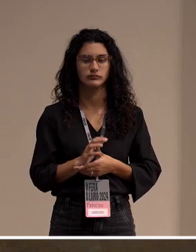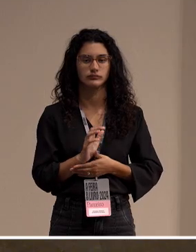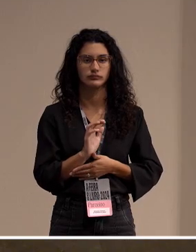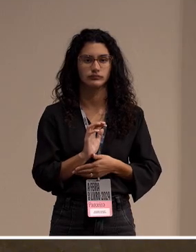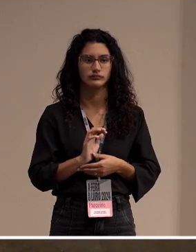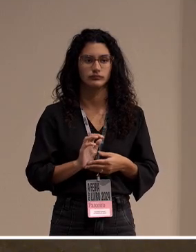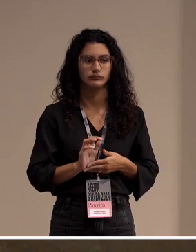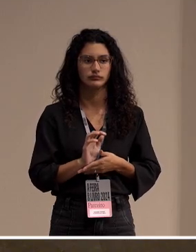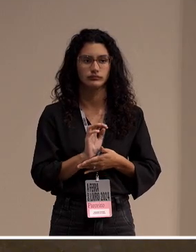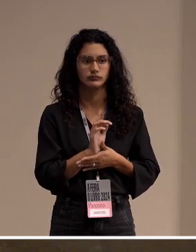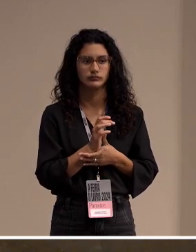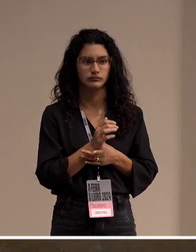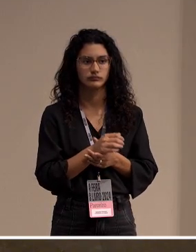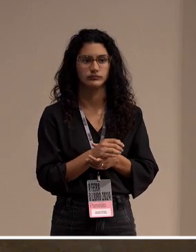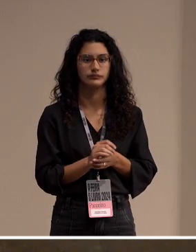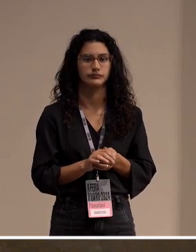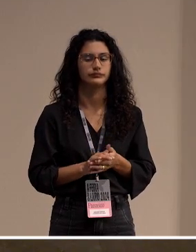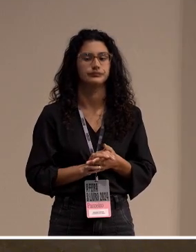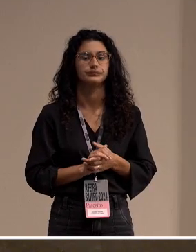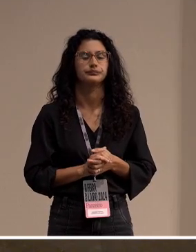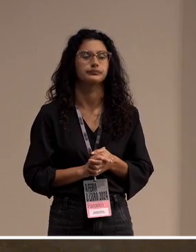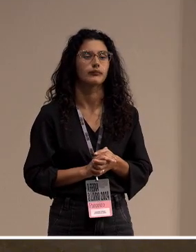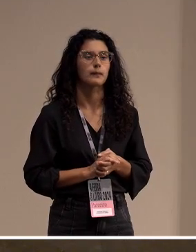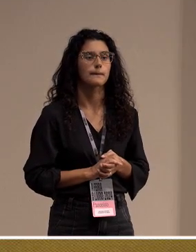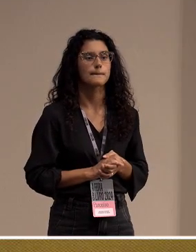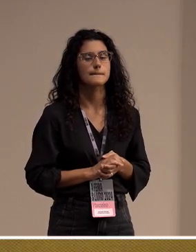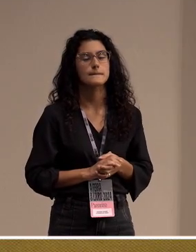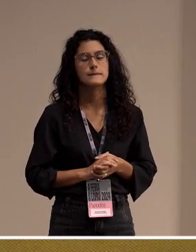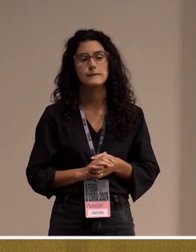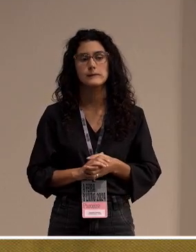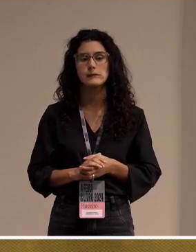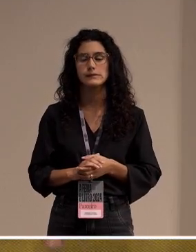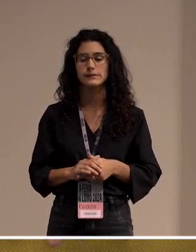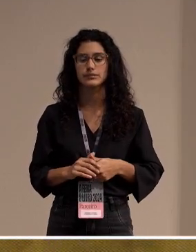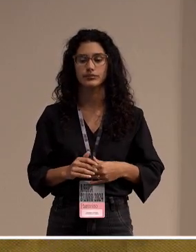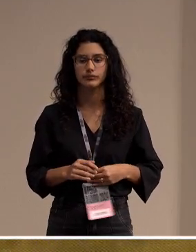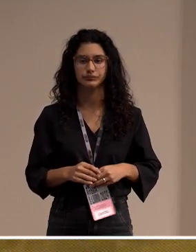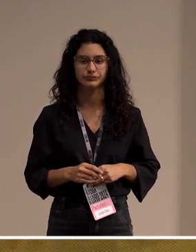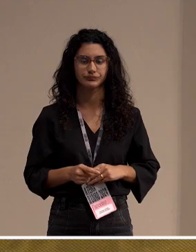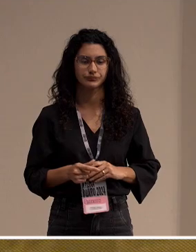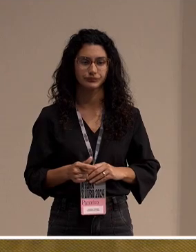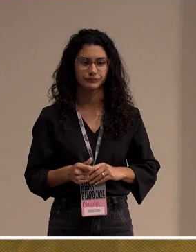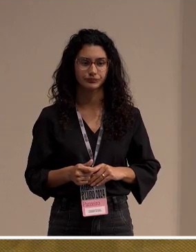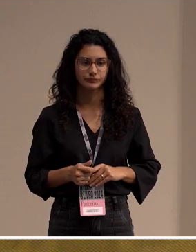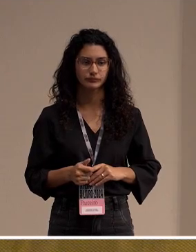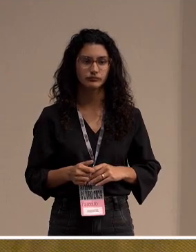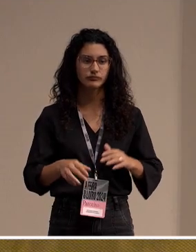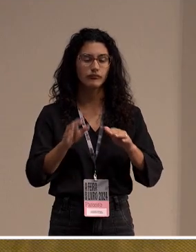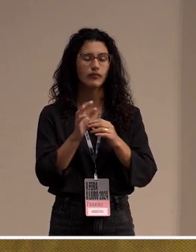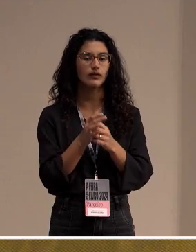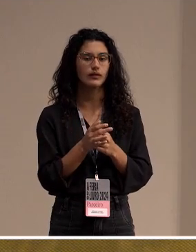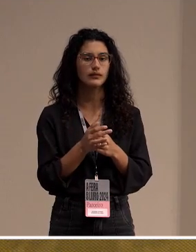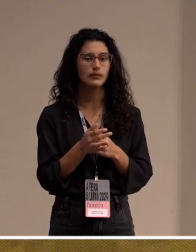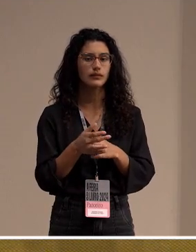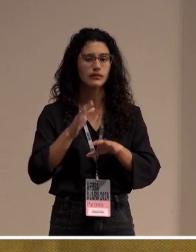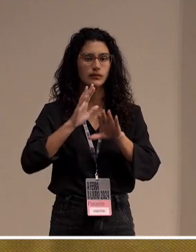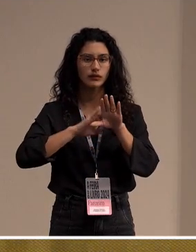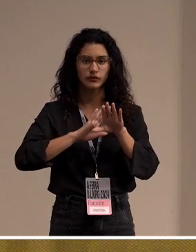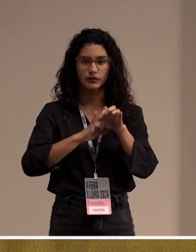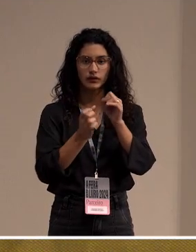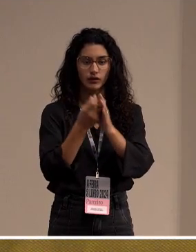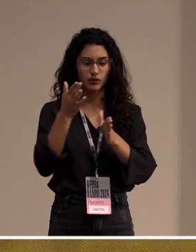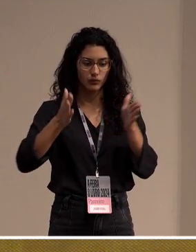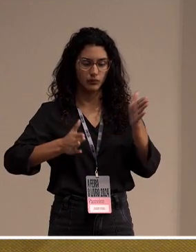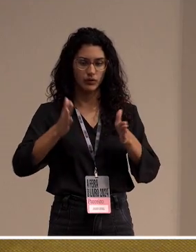Oh, okay. Yeah, so We Can't Breathe was, it was being composed during a period in the United States